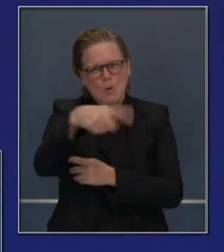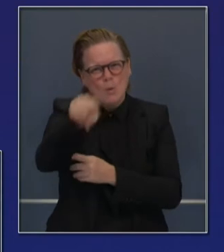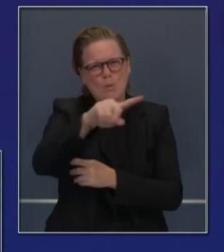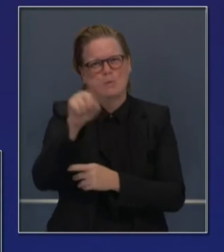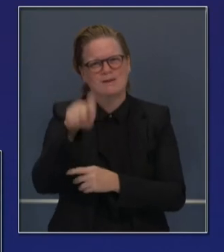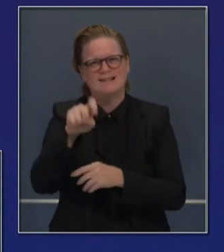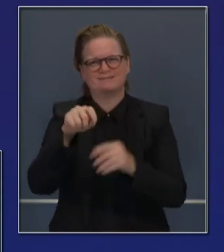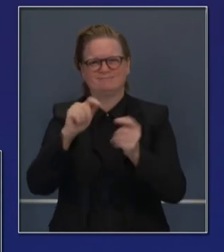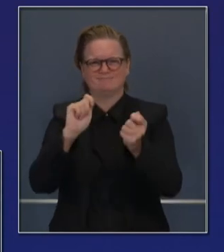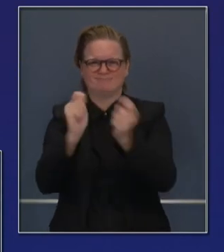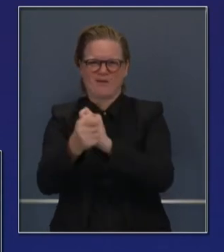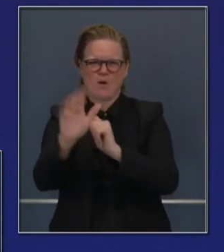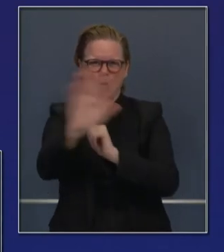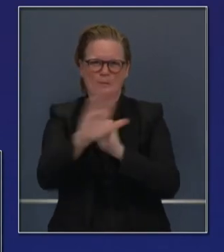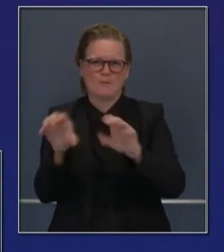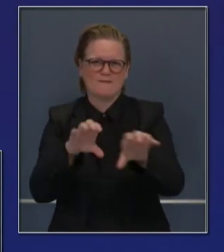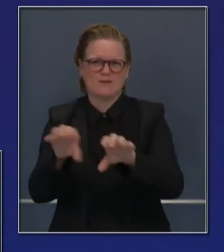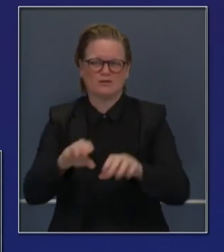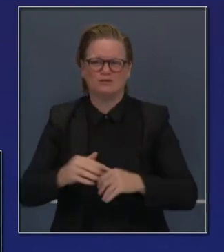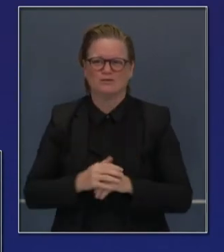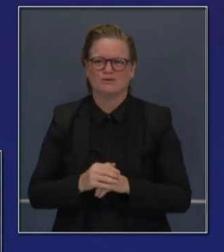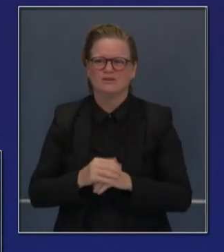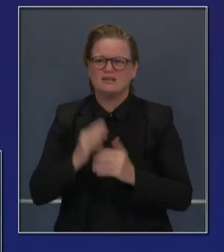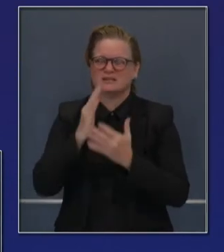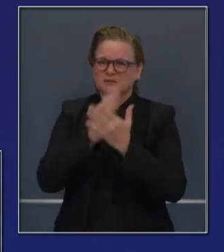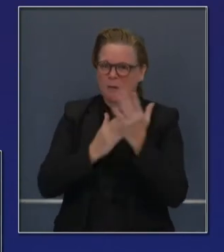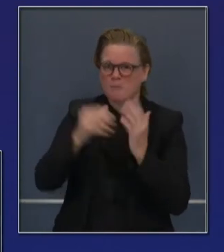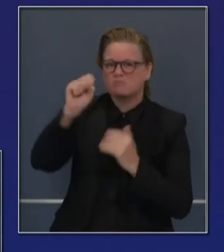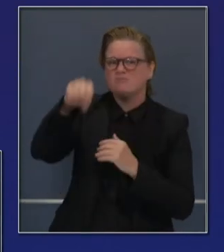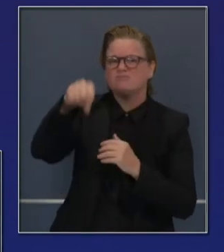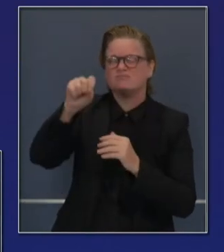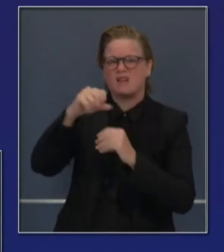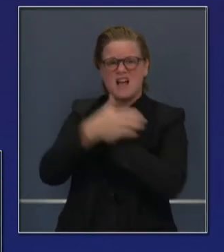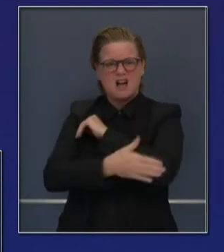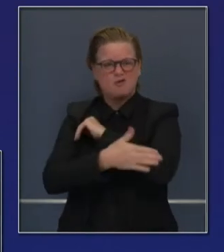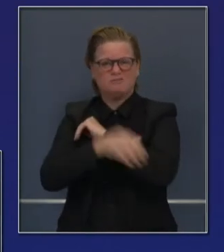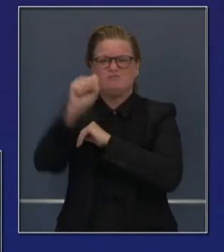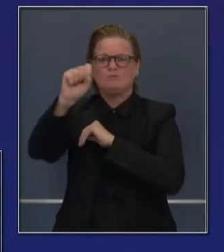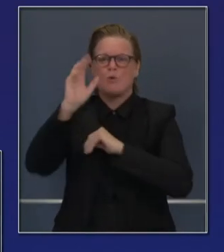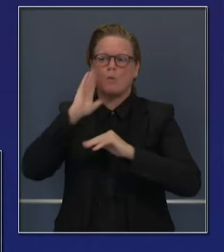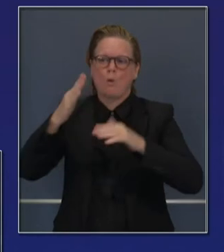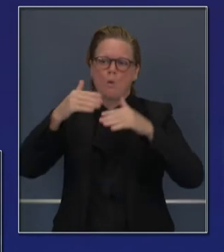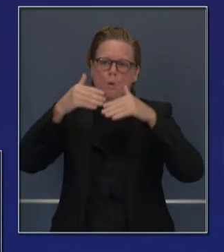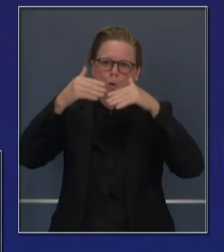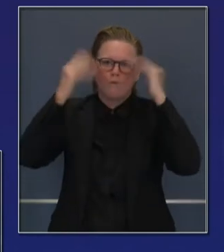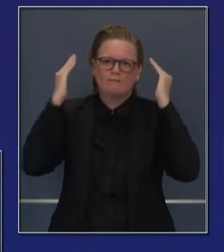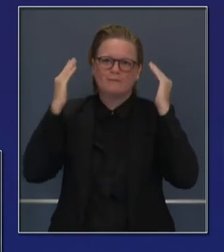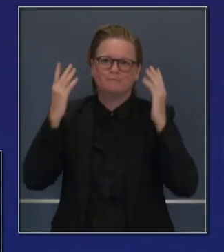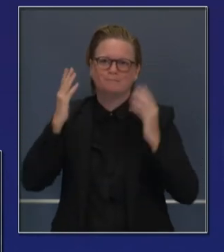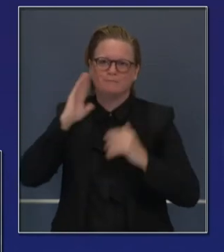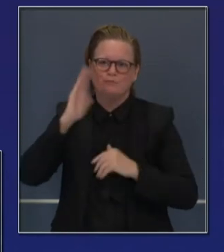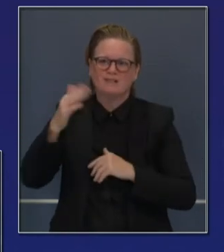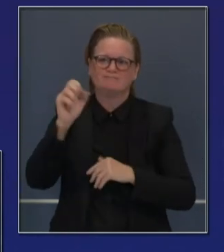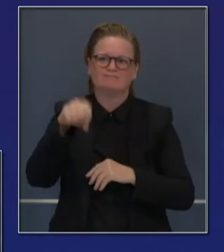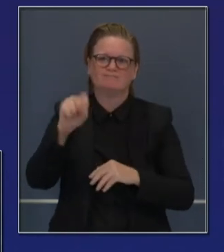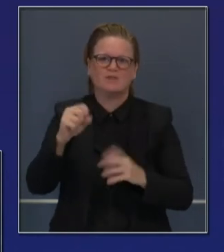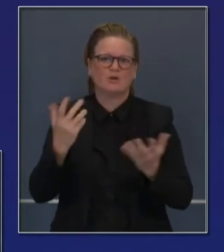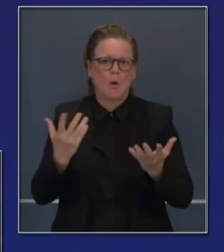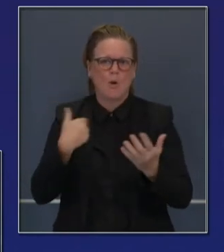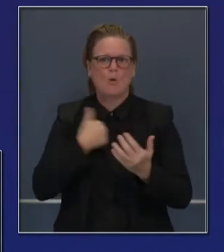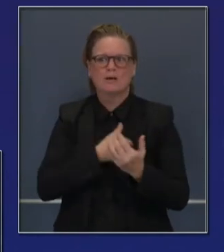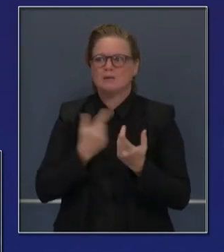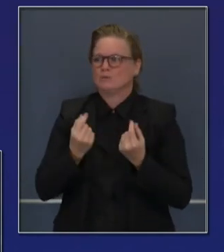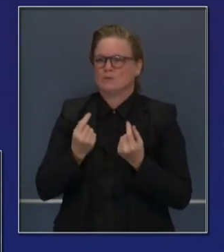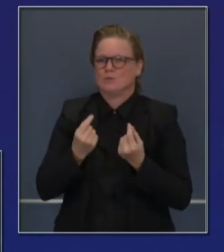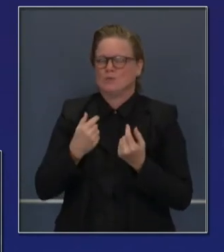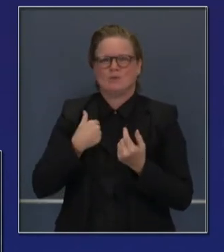in some areas, that we want to act sooner than that so that we can get transmission down and we can handle those